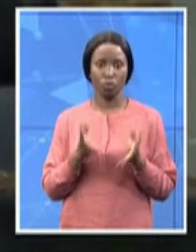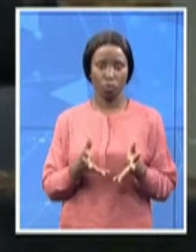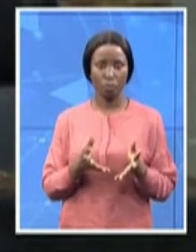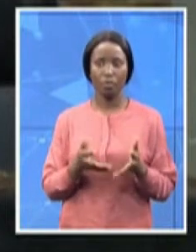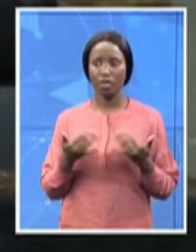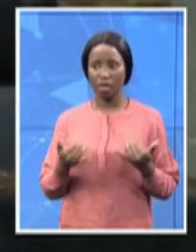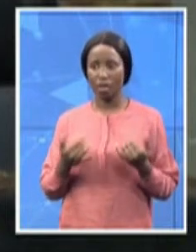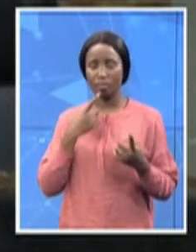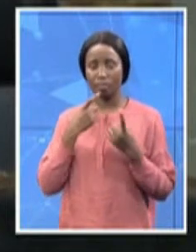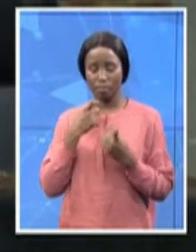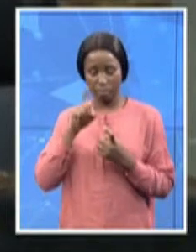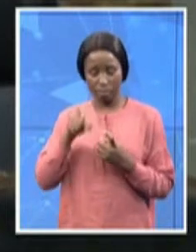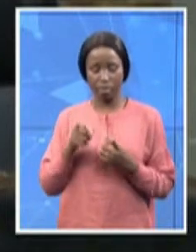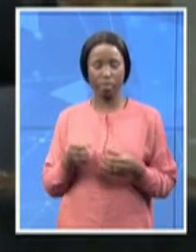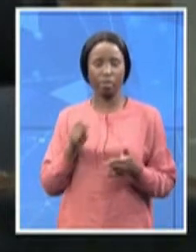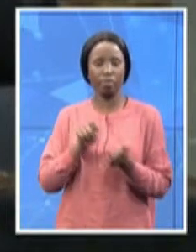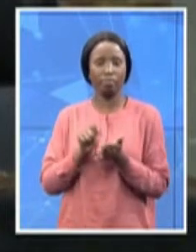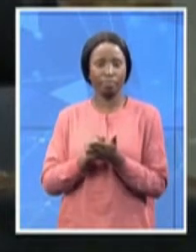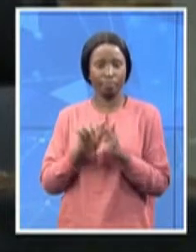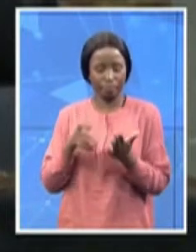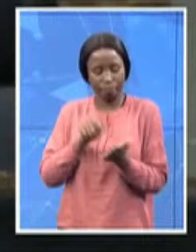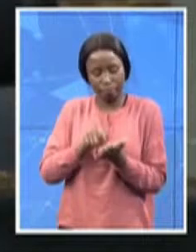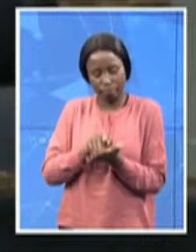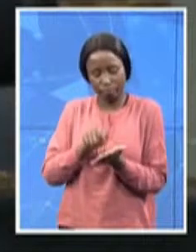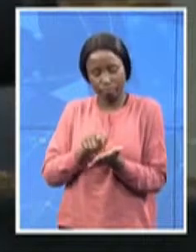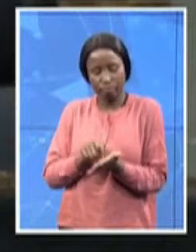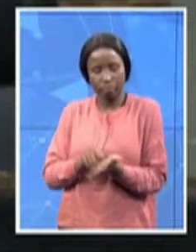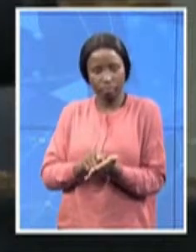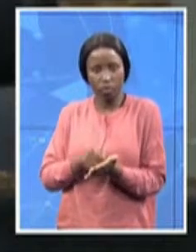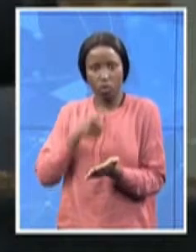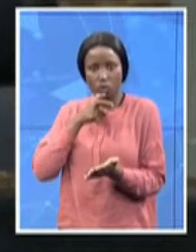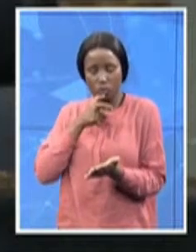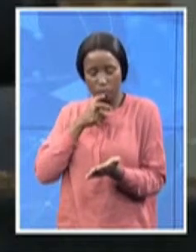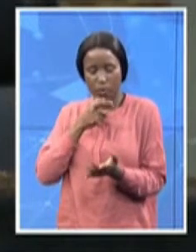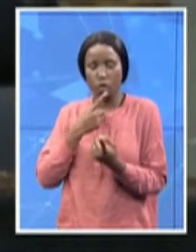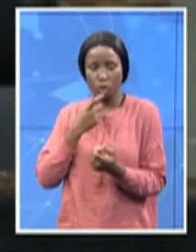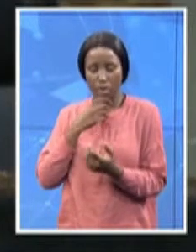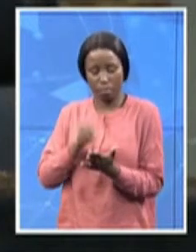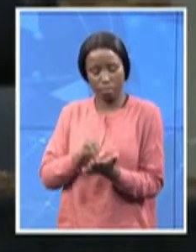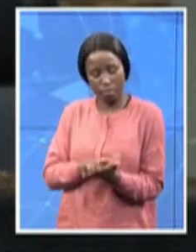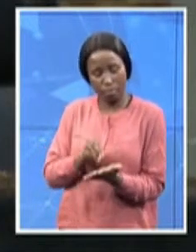and that it must contain full particulars of the alleged conduct.